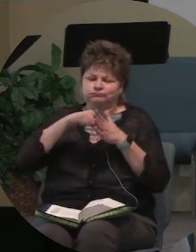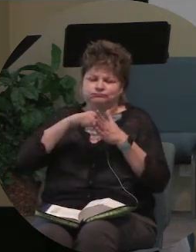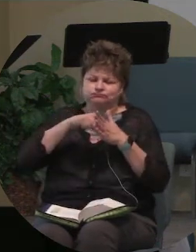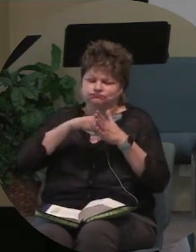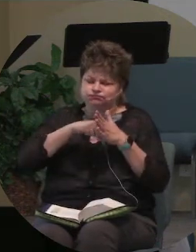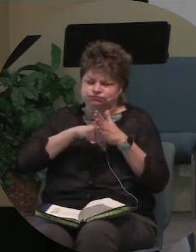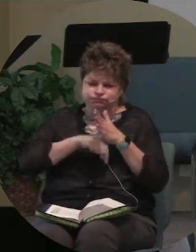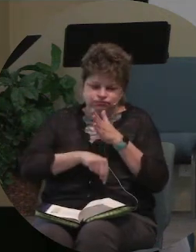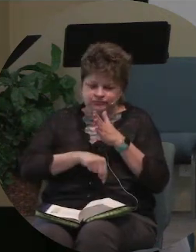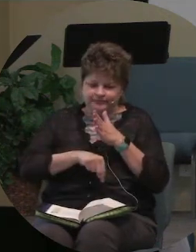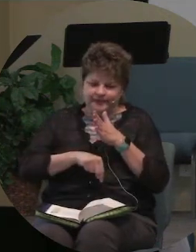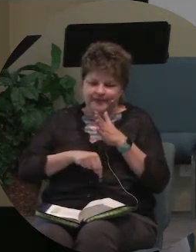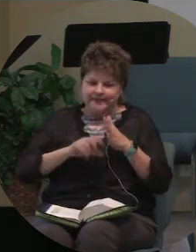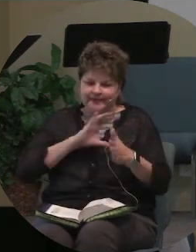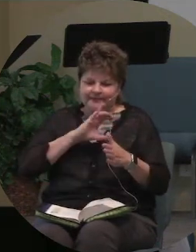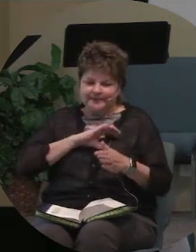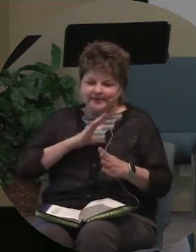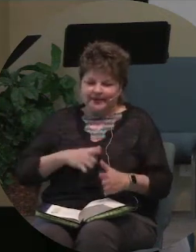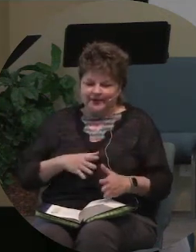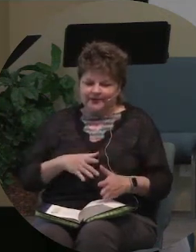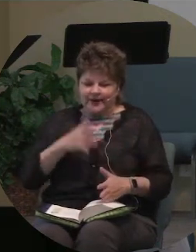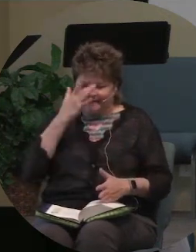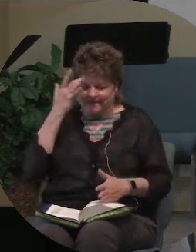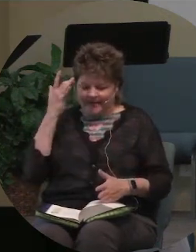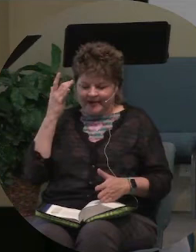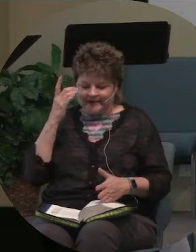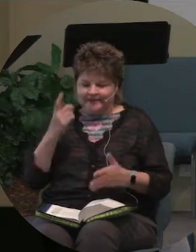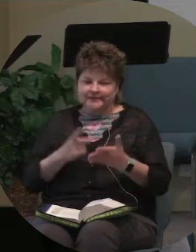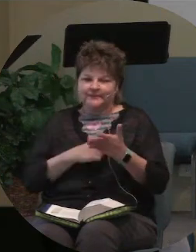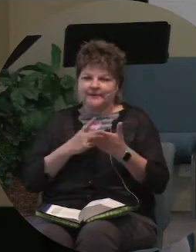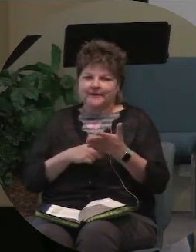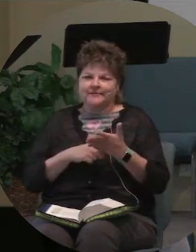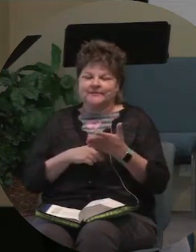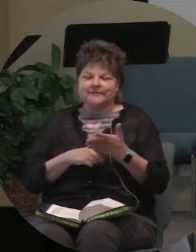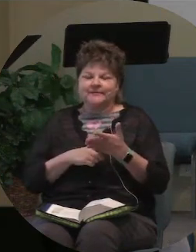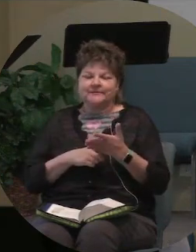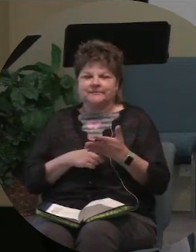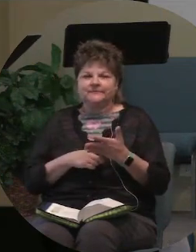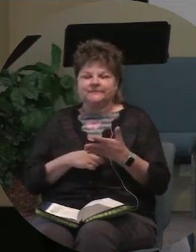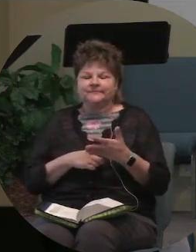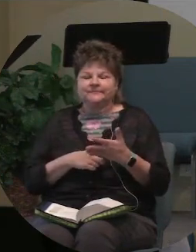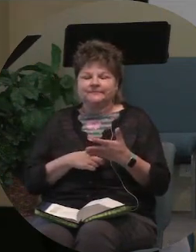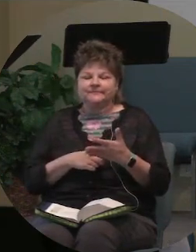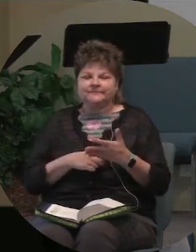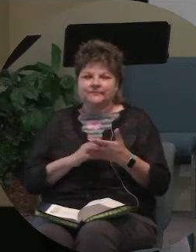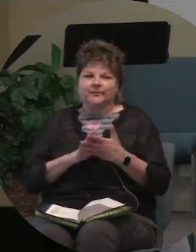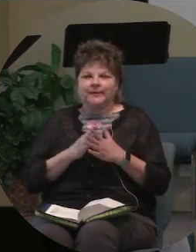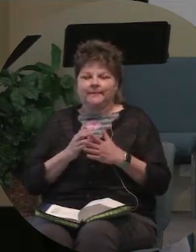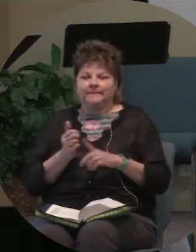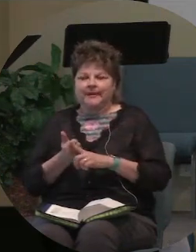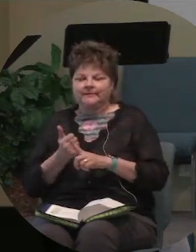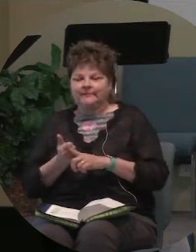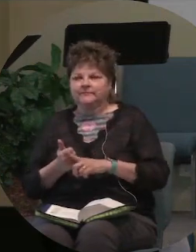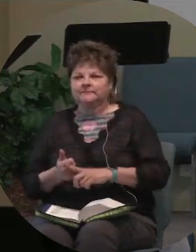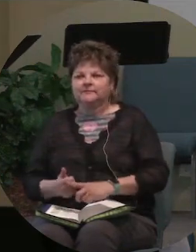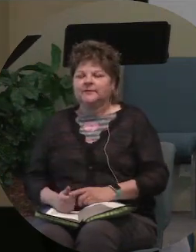I'm so engrossed in this character that I forget sometimes to be myself